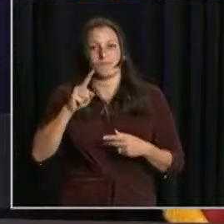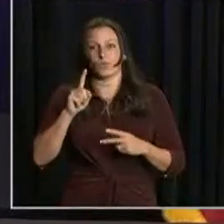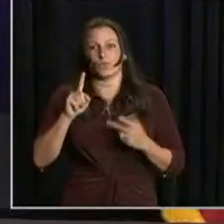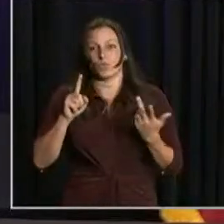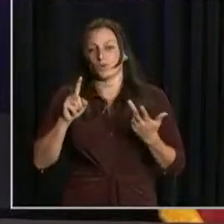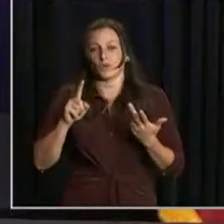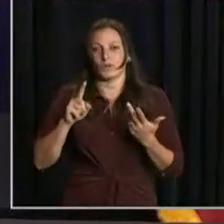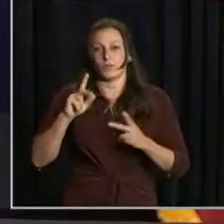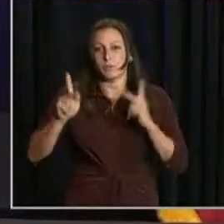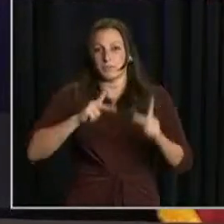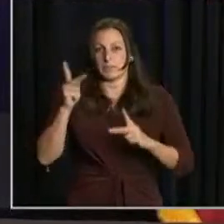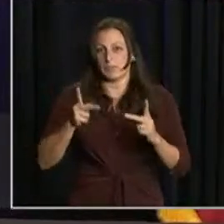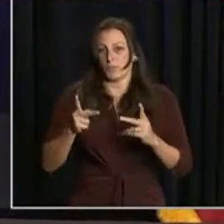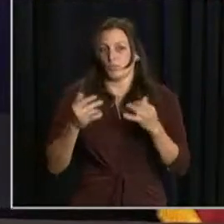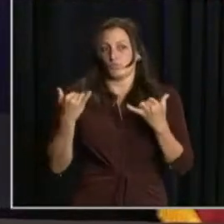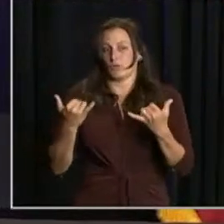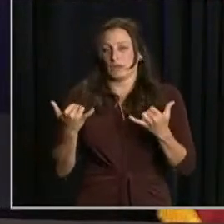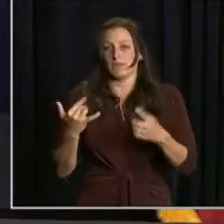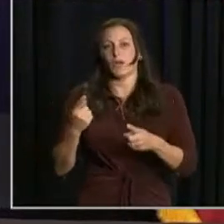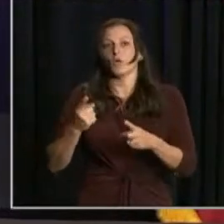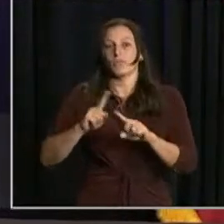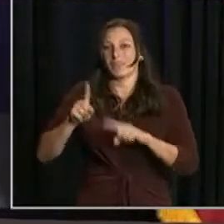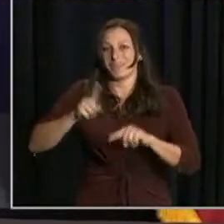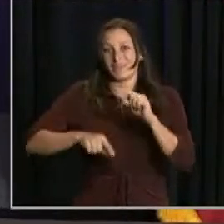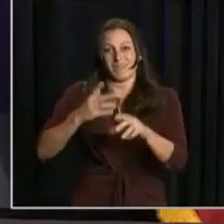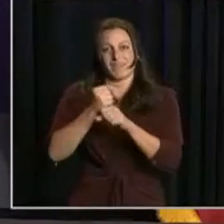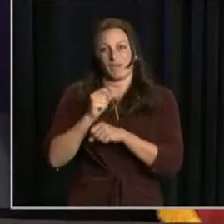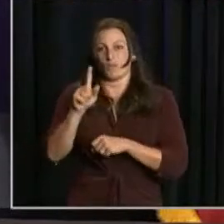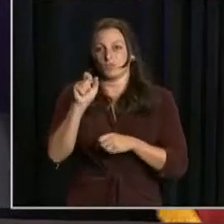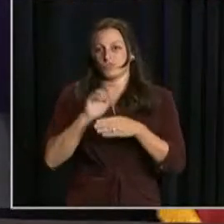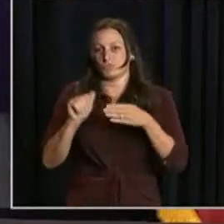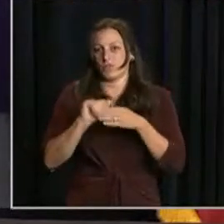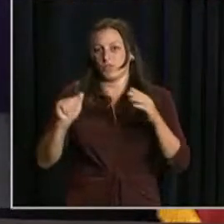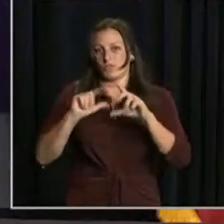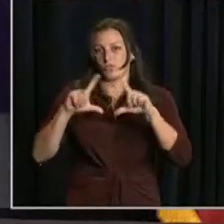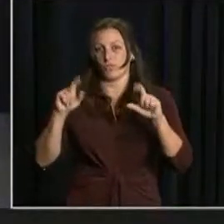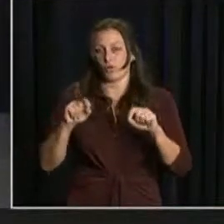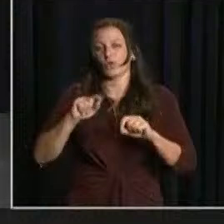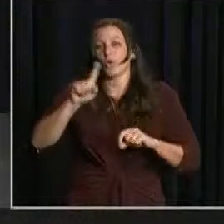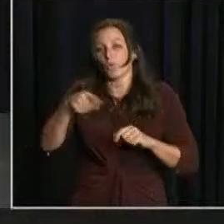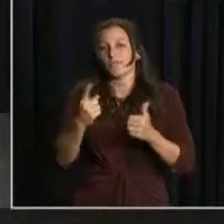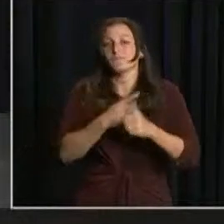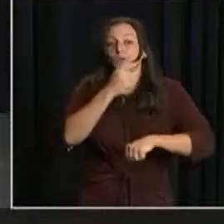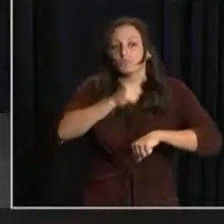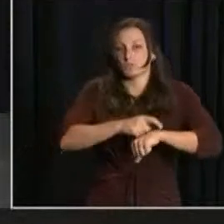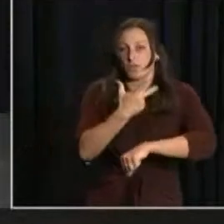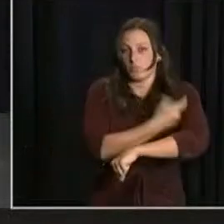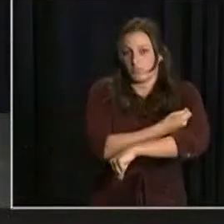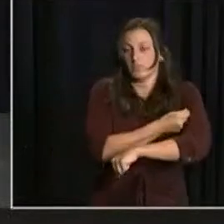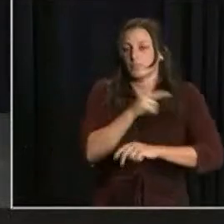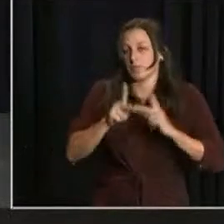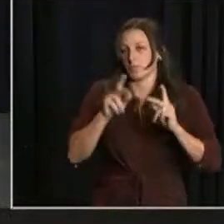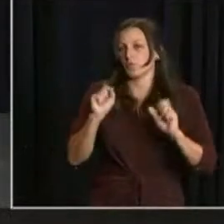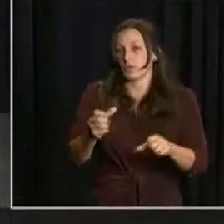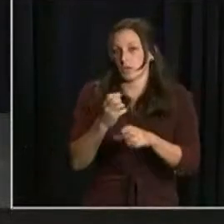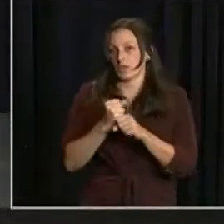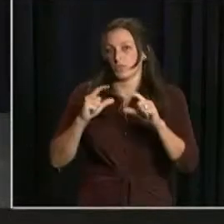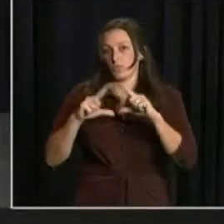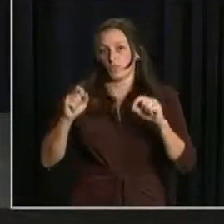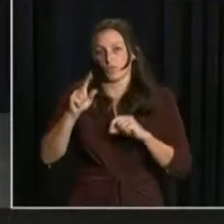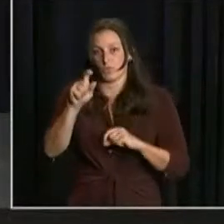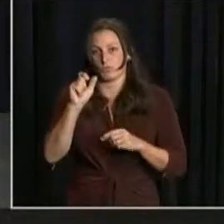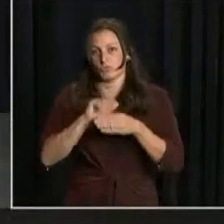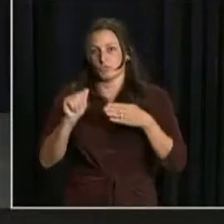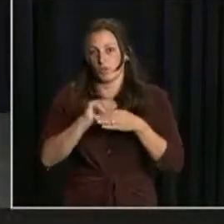shots are not eligible at this time to receive the incentive, $100 HEB card. So far, we've only heard that the Alamodome